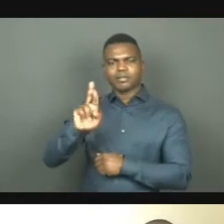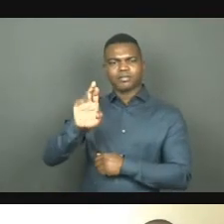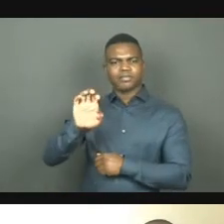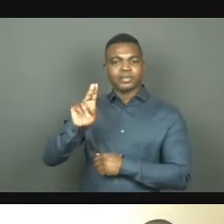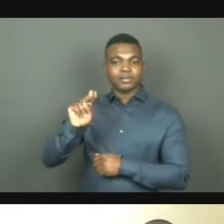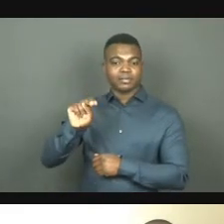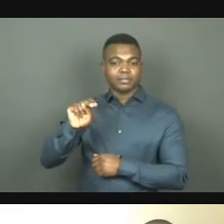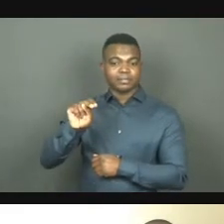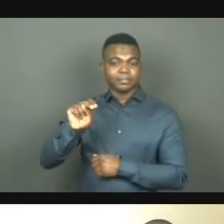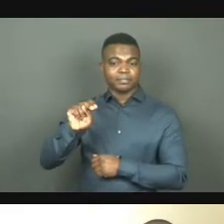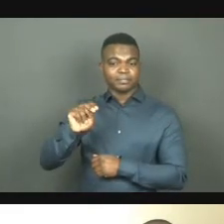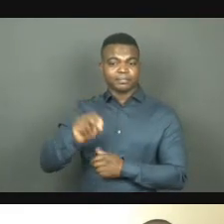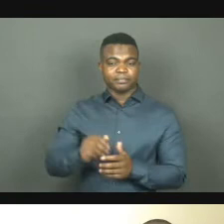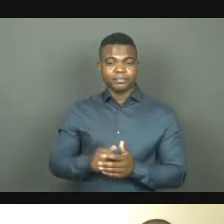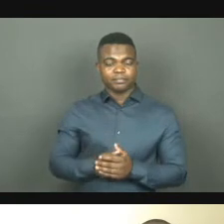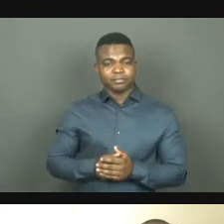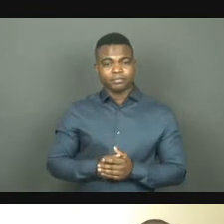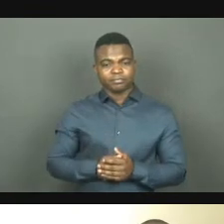rescue